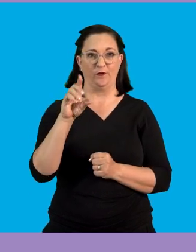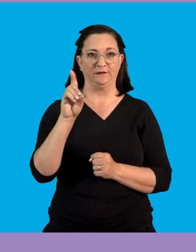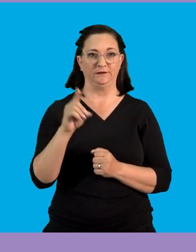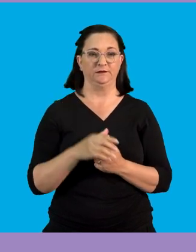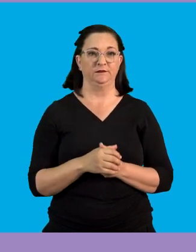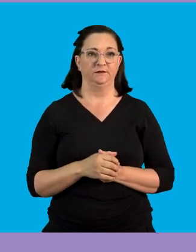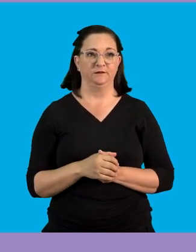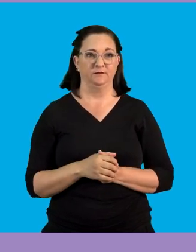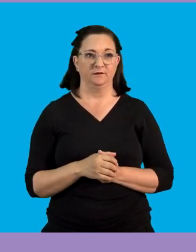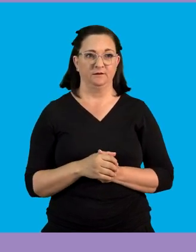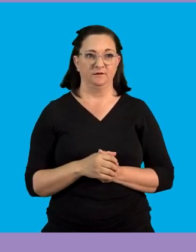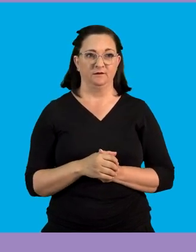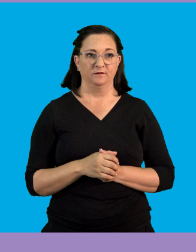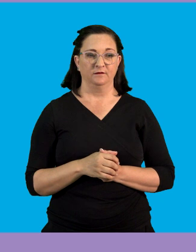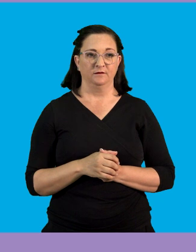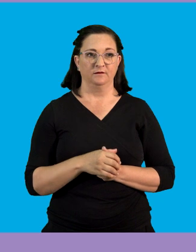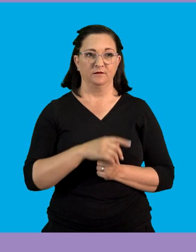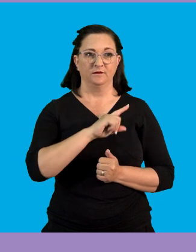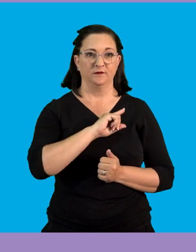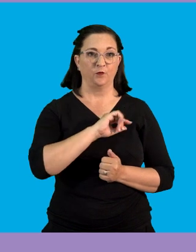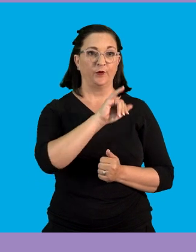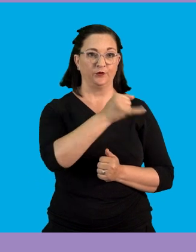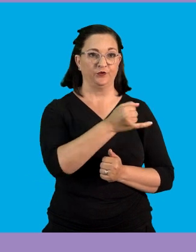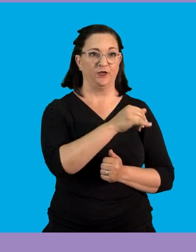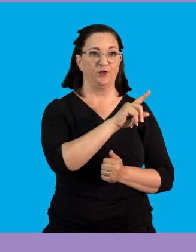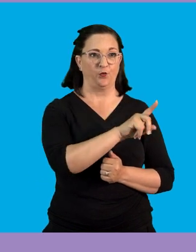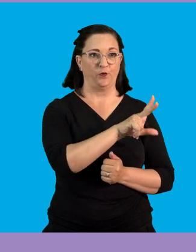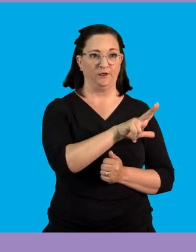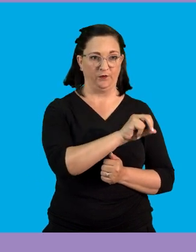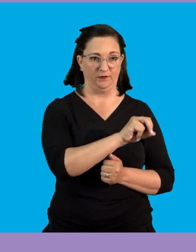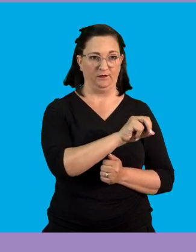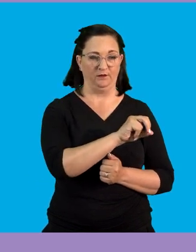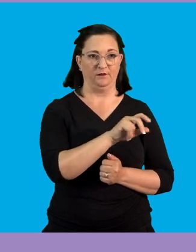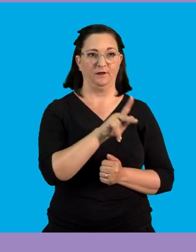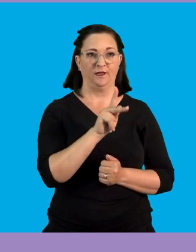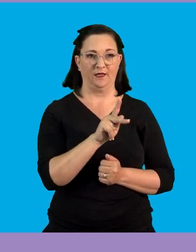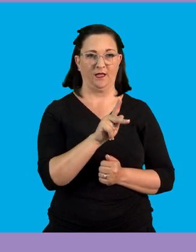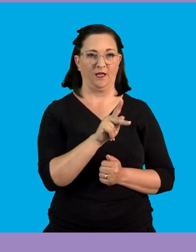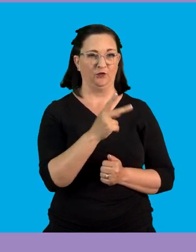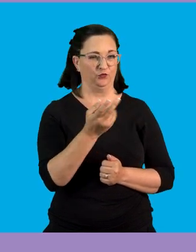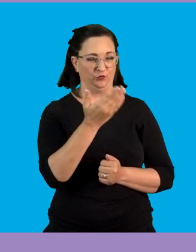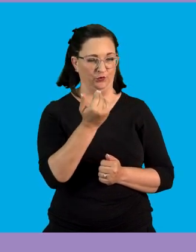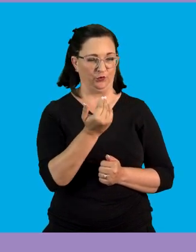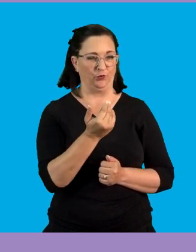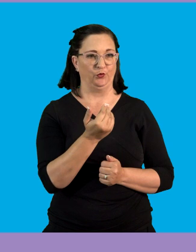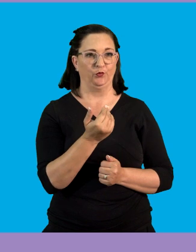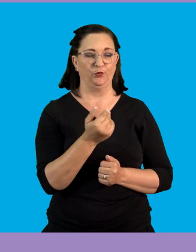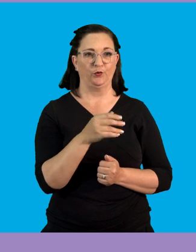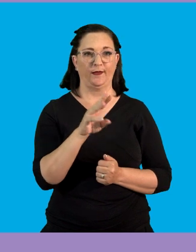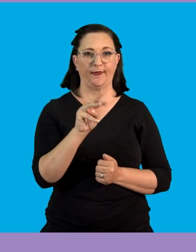and therefore we only know that this J is 120 and K is what we are looking